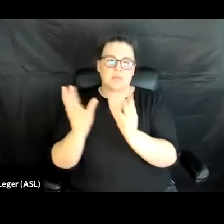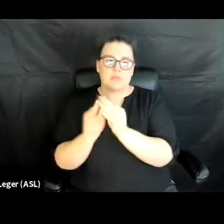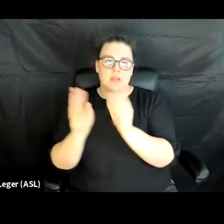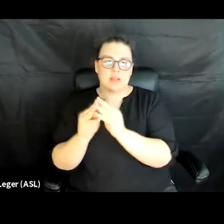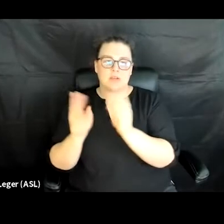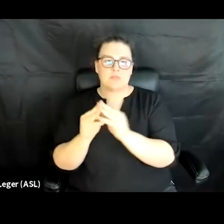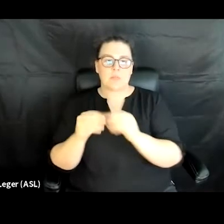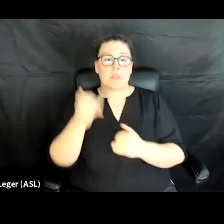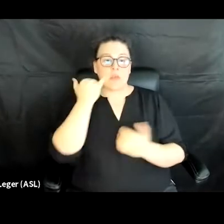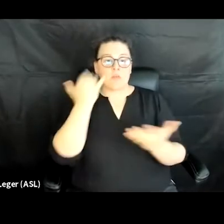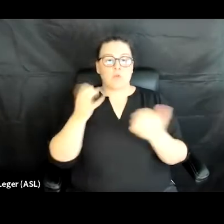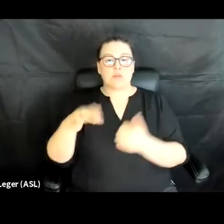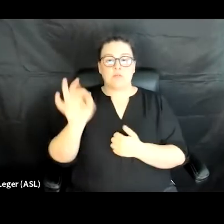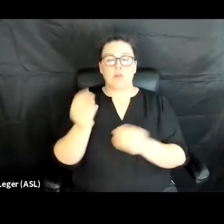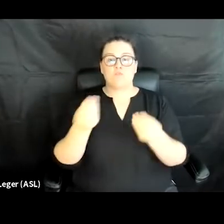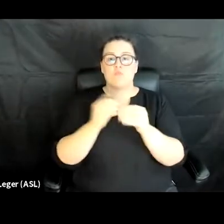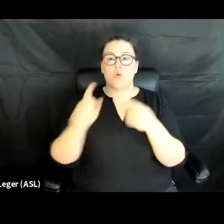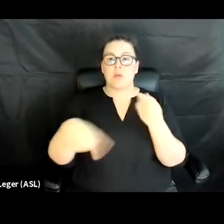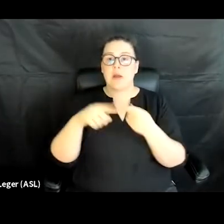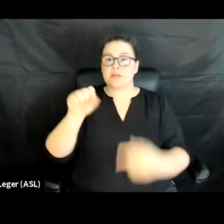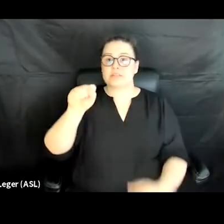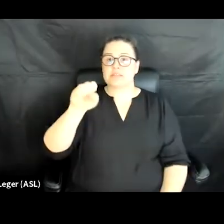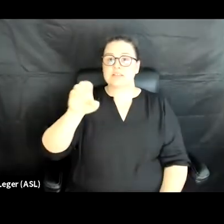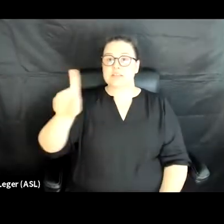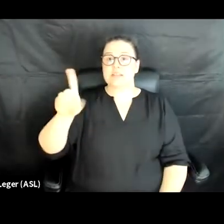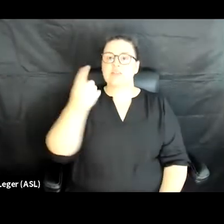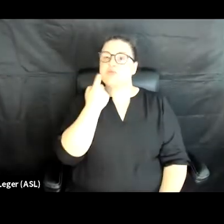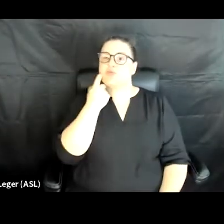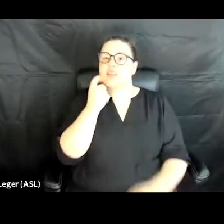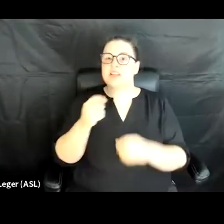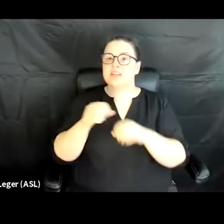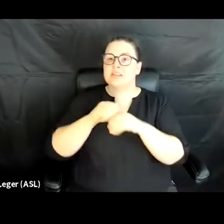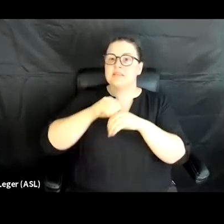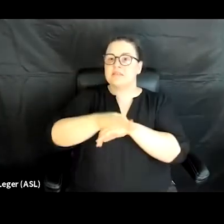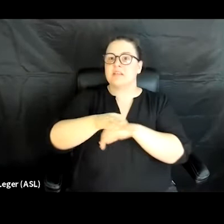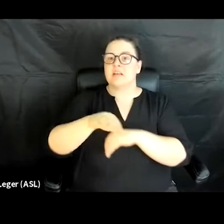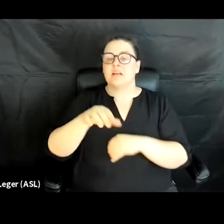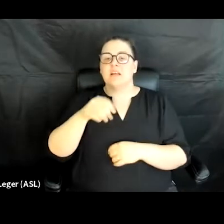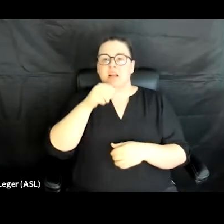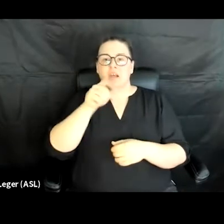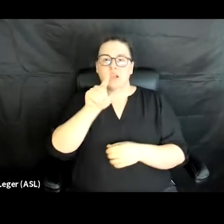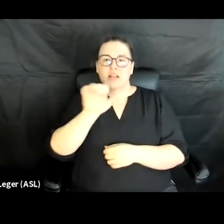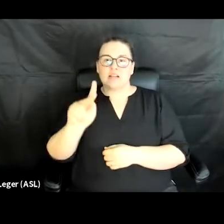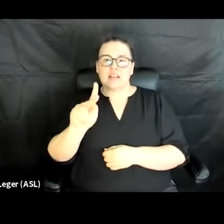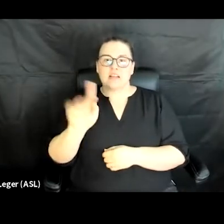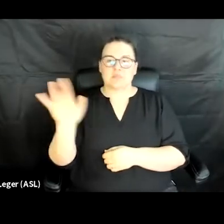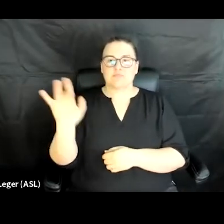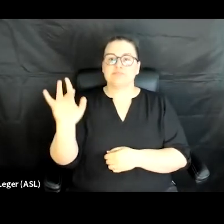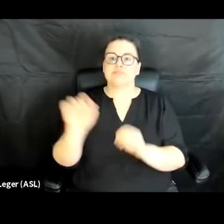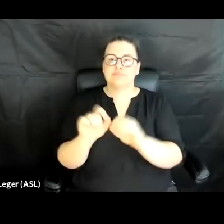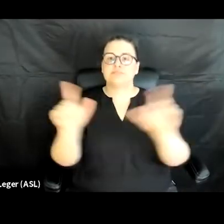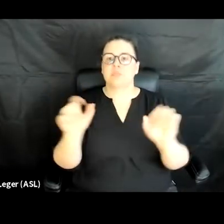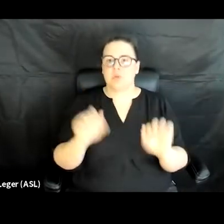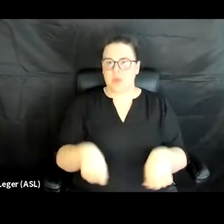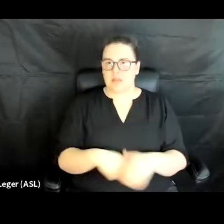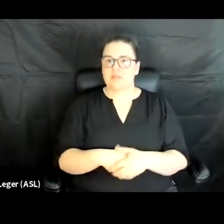If you would like to find out more about SEED, Dina has just put a link into the chat. Thank you. And you can find out more that way, but please don't hesitate to reach out